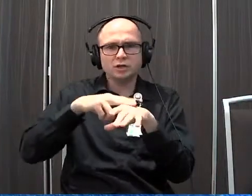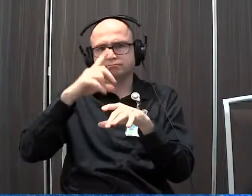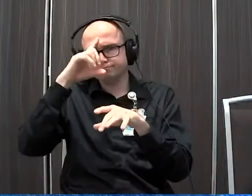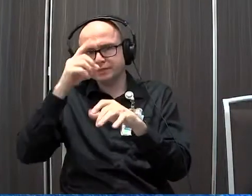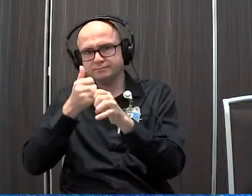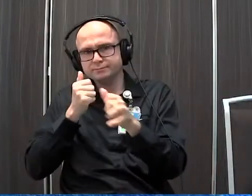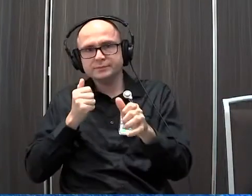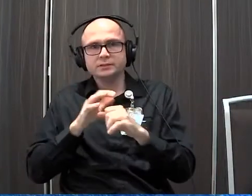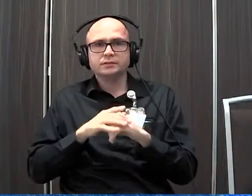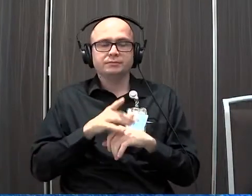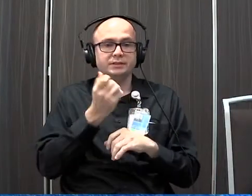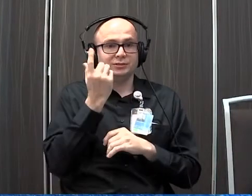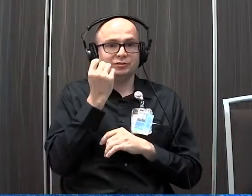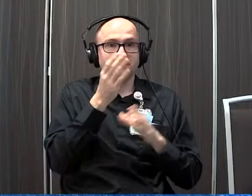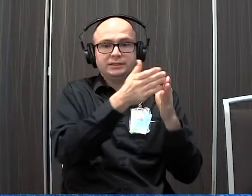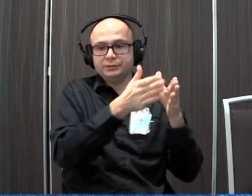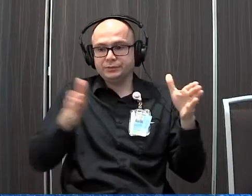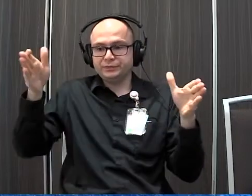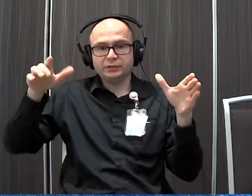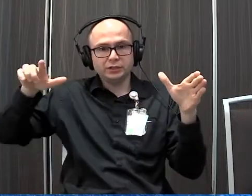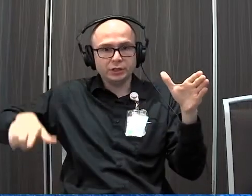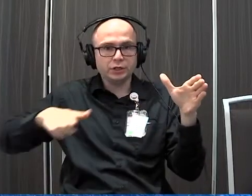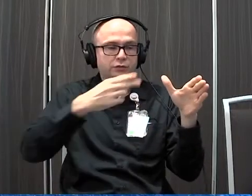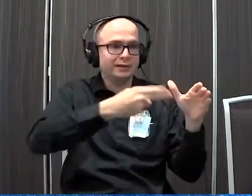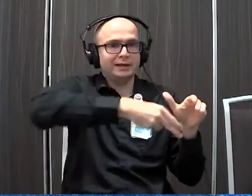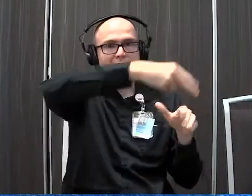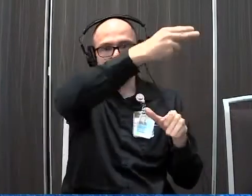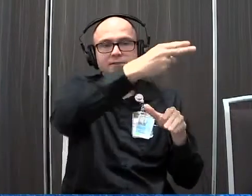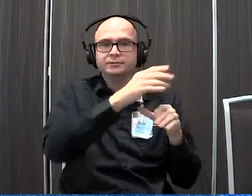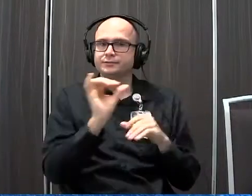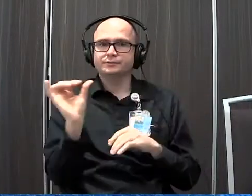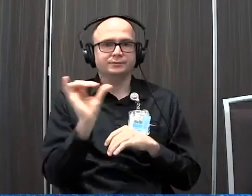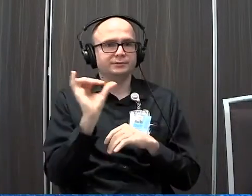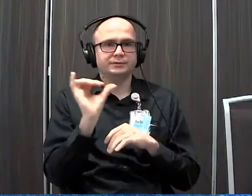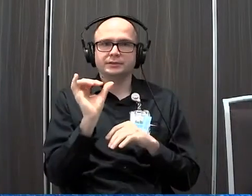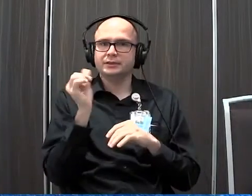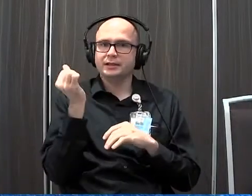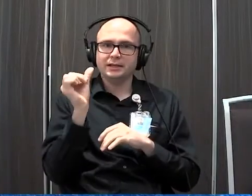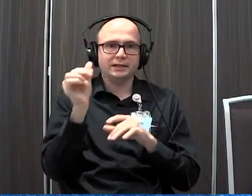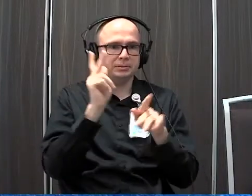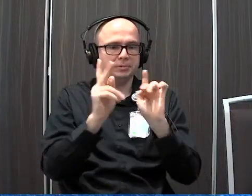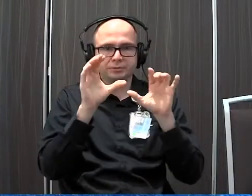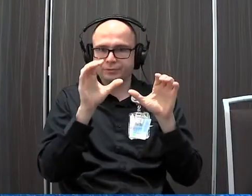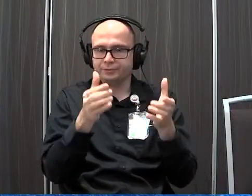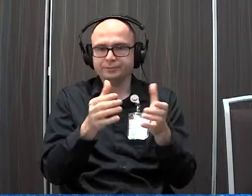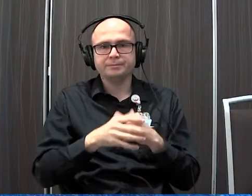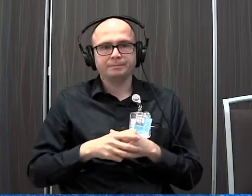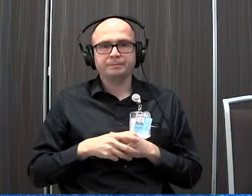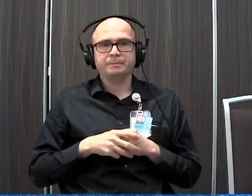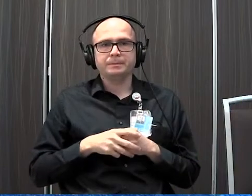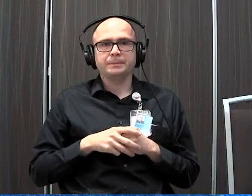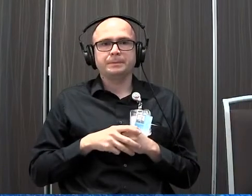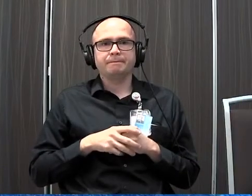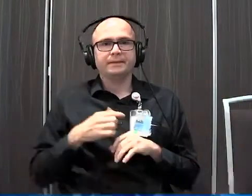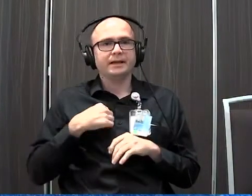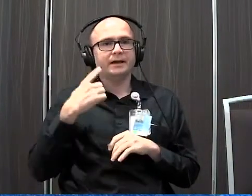there is a complete spread from below average to above average, just as there would be in any population. And I